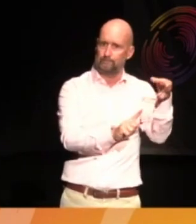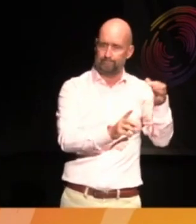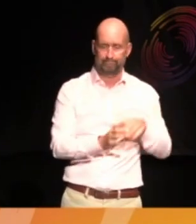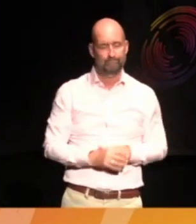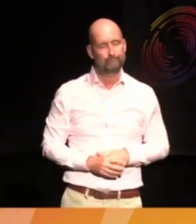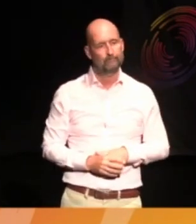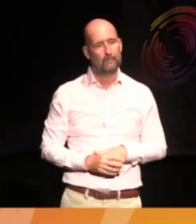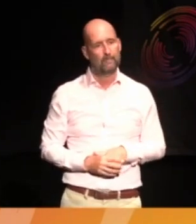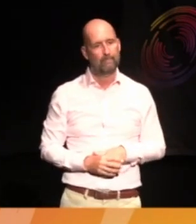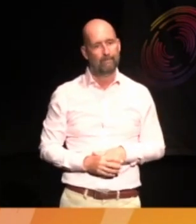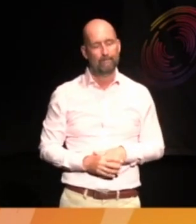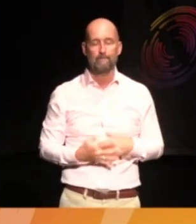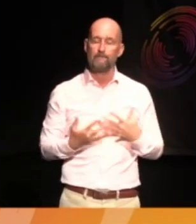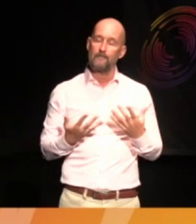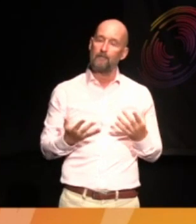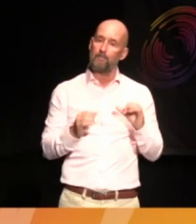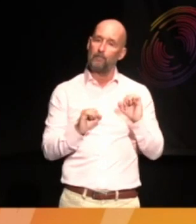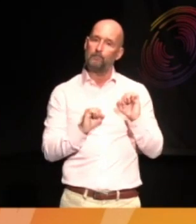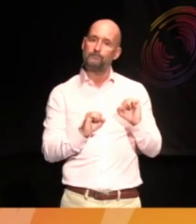It was